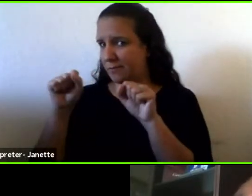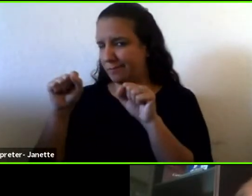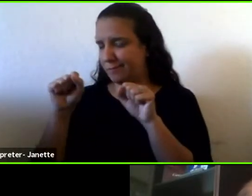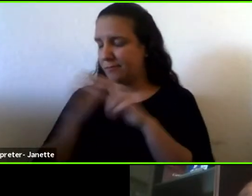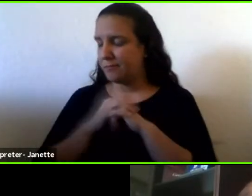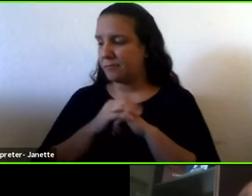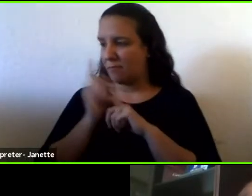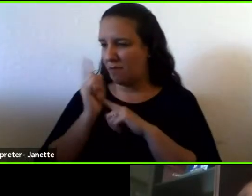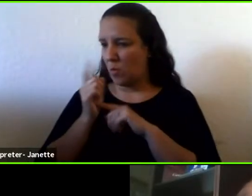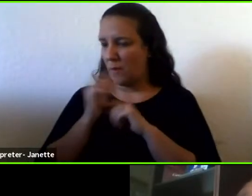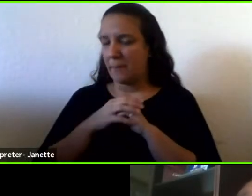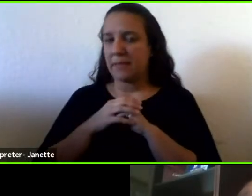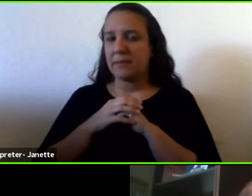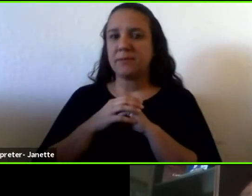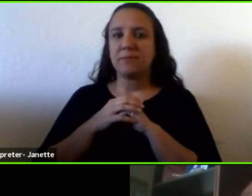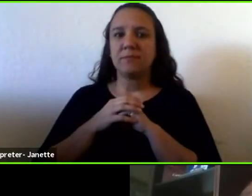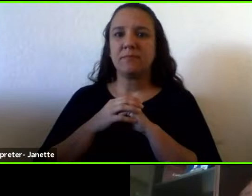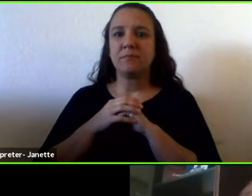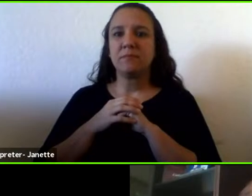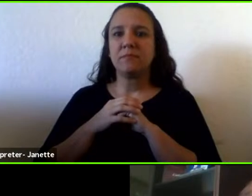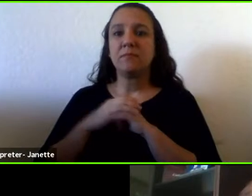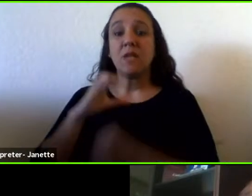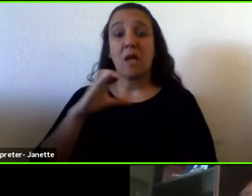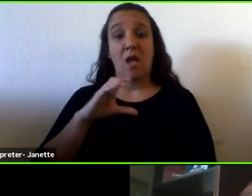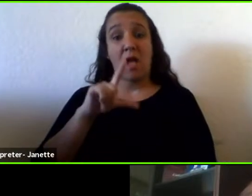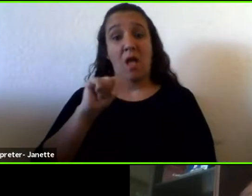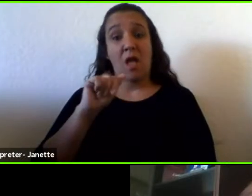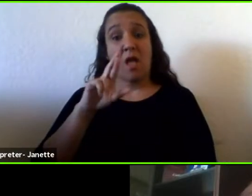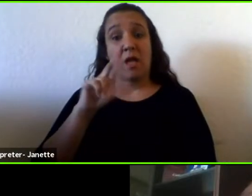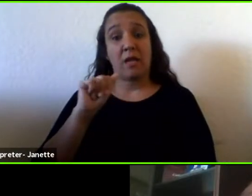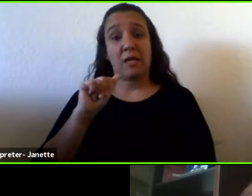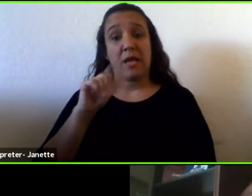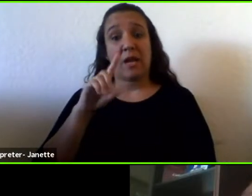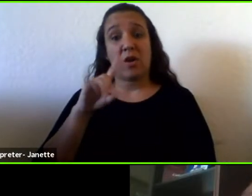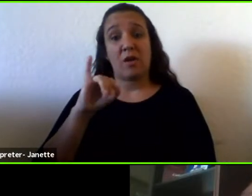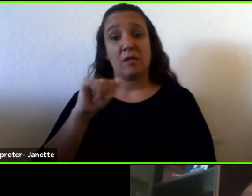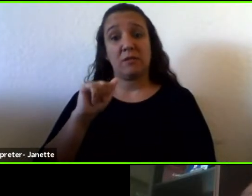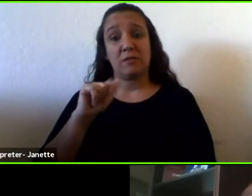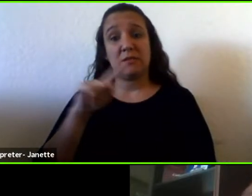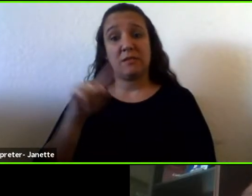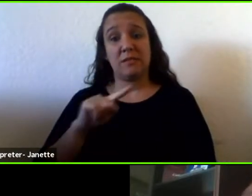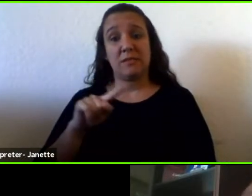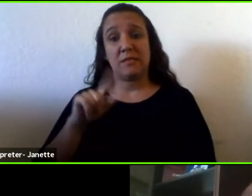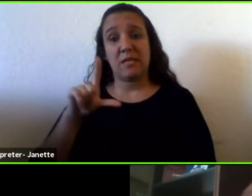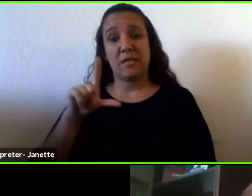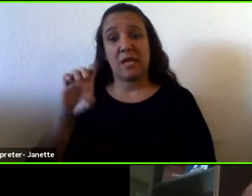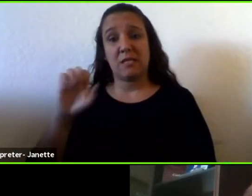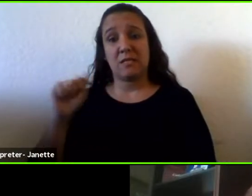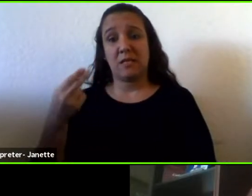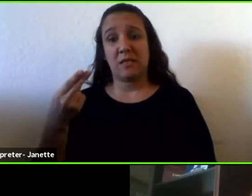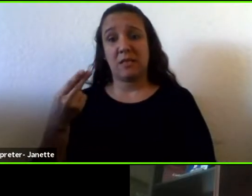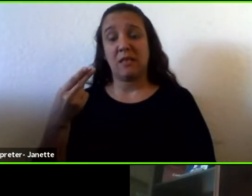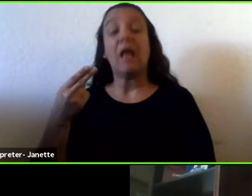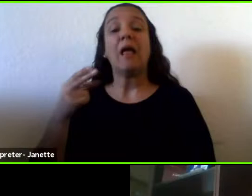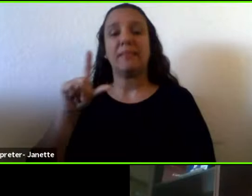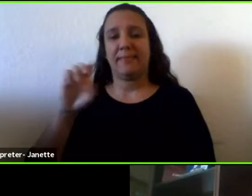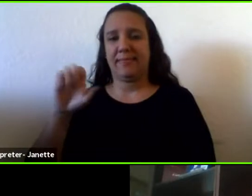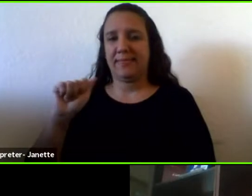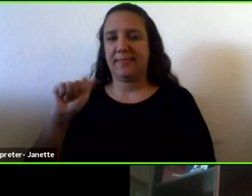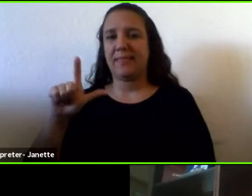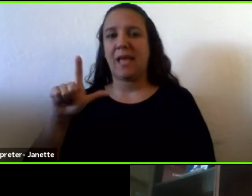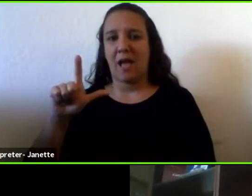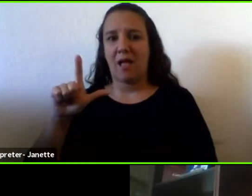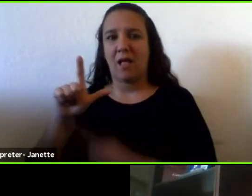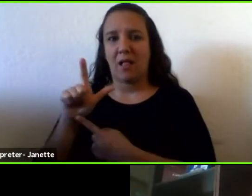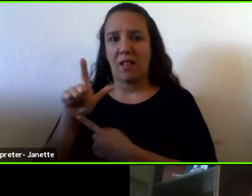to Clara Diaz-Leal. I see her on the screen. I don't know if you can speak, Clara, but if you